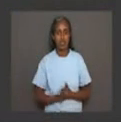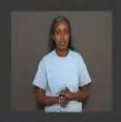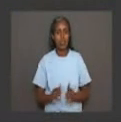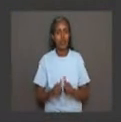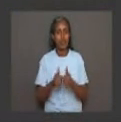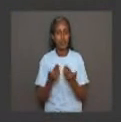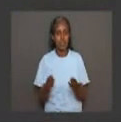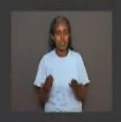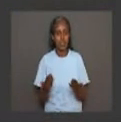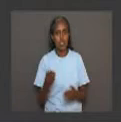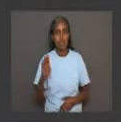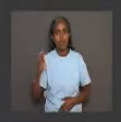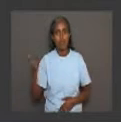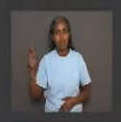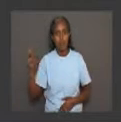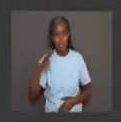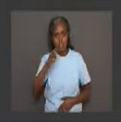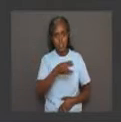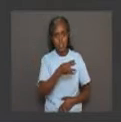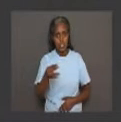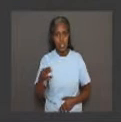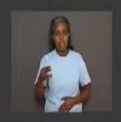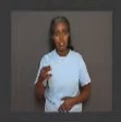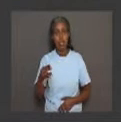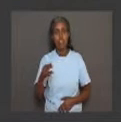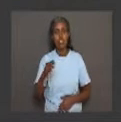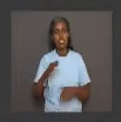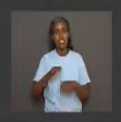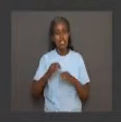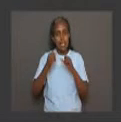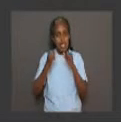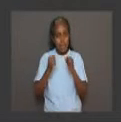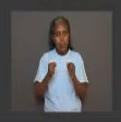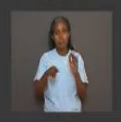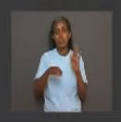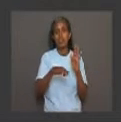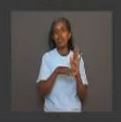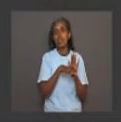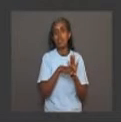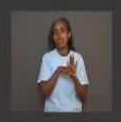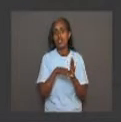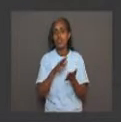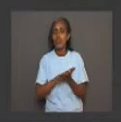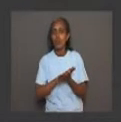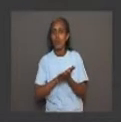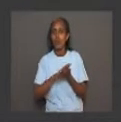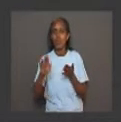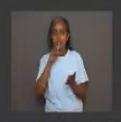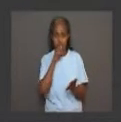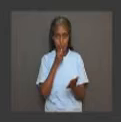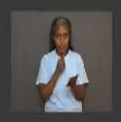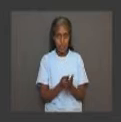However, a bar chart is capable of representing qualitative